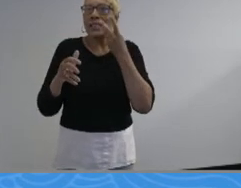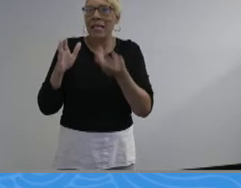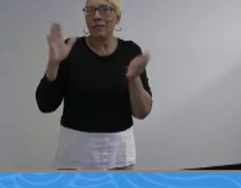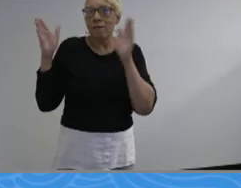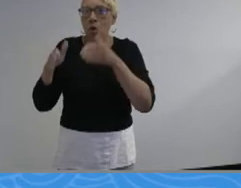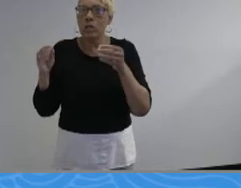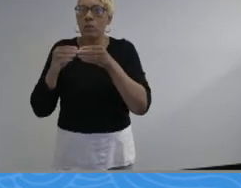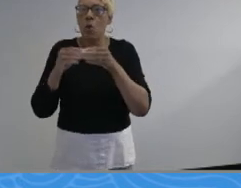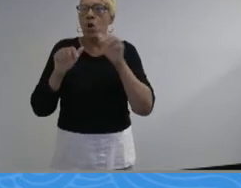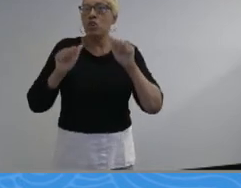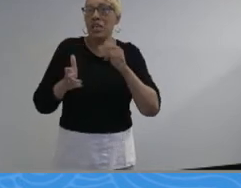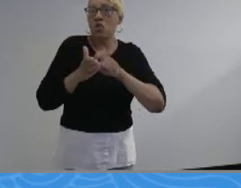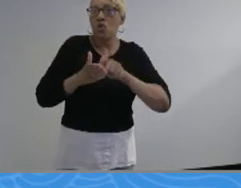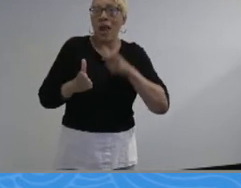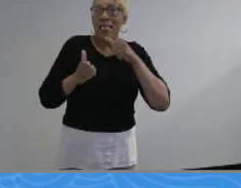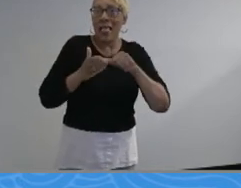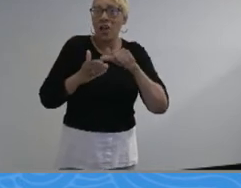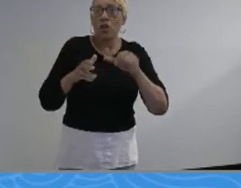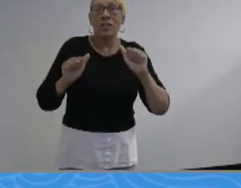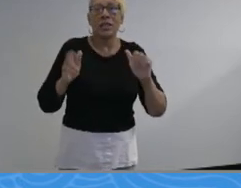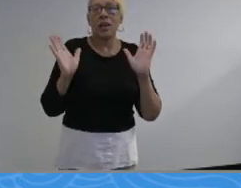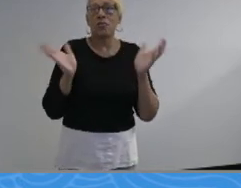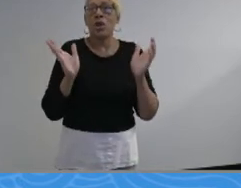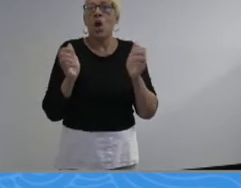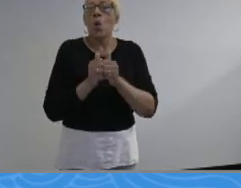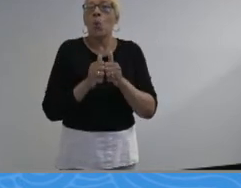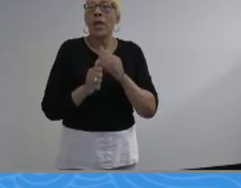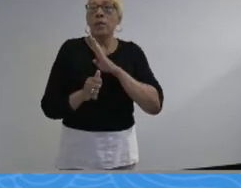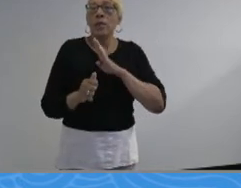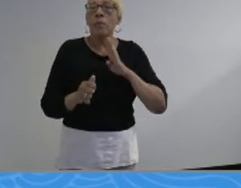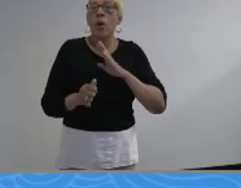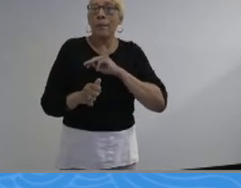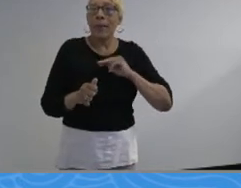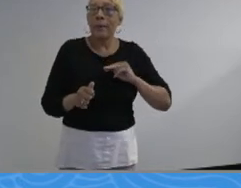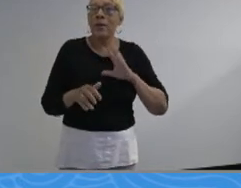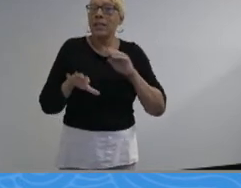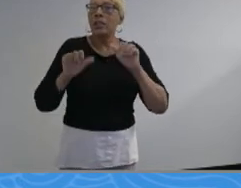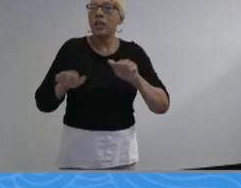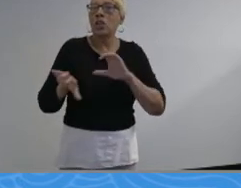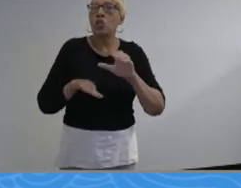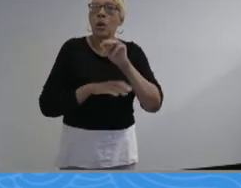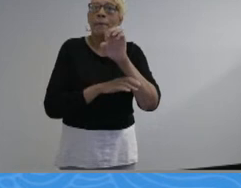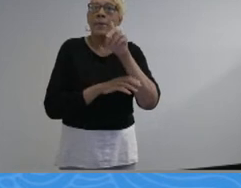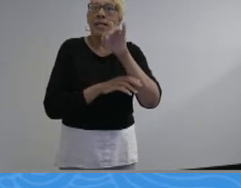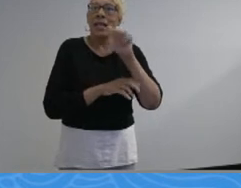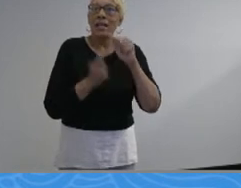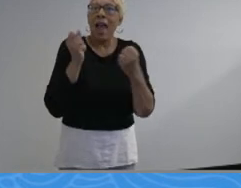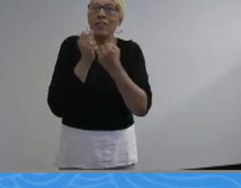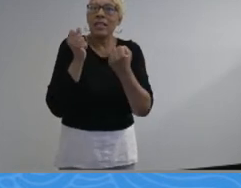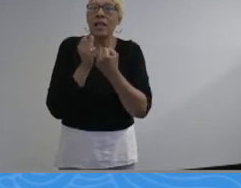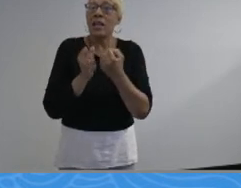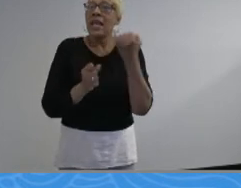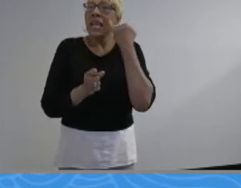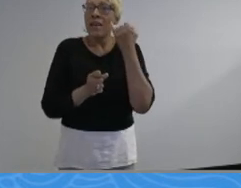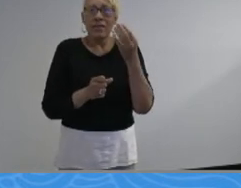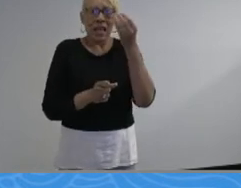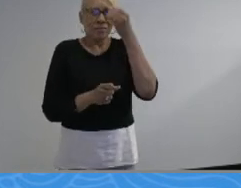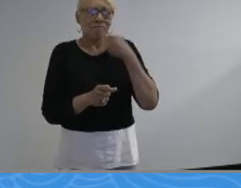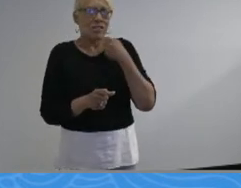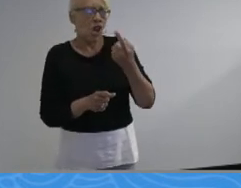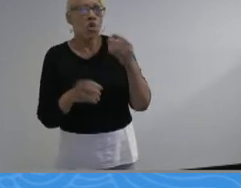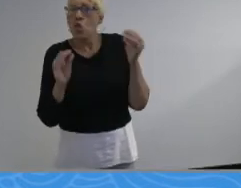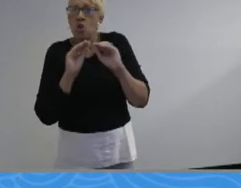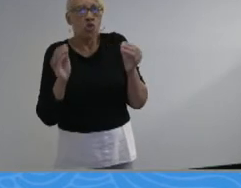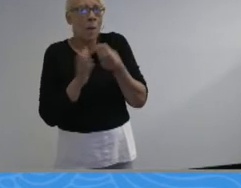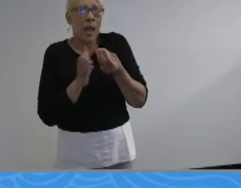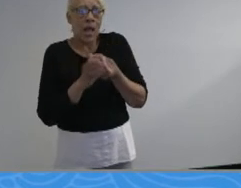talk to your board members. You can do some media advocacy. And remember, if you're told there's no money, there is that,